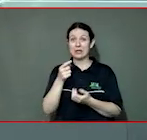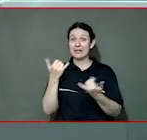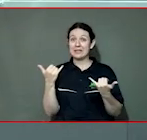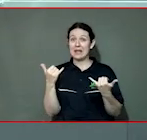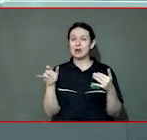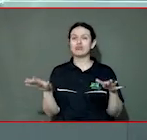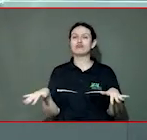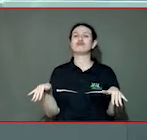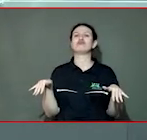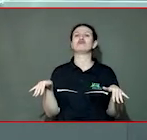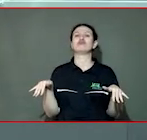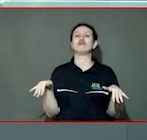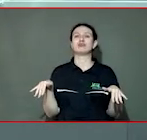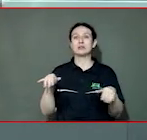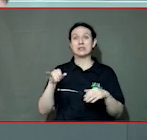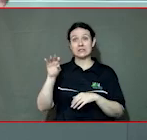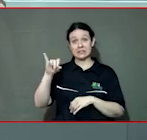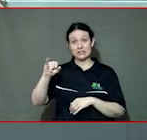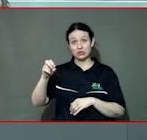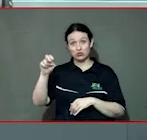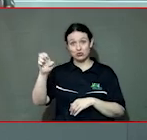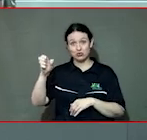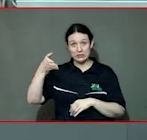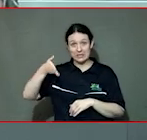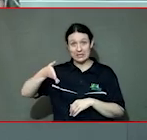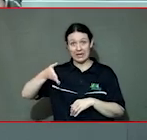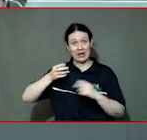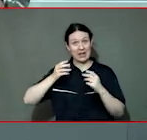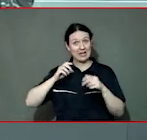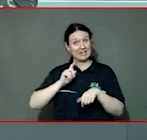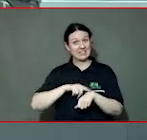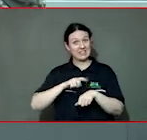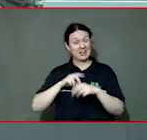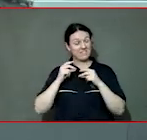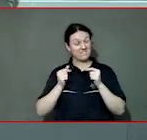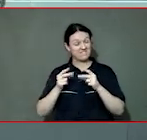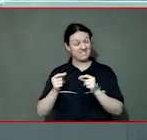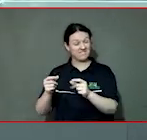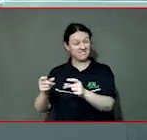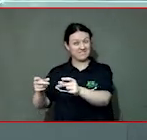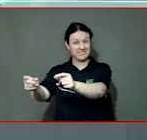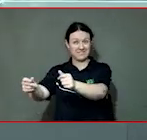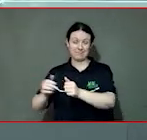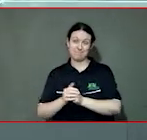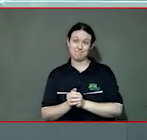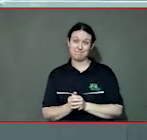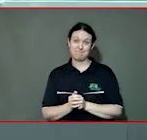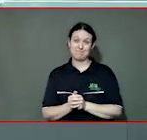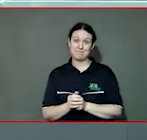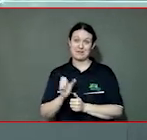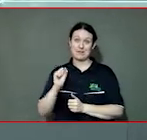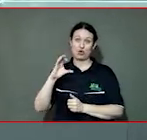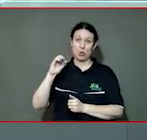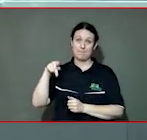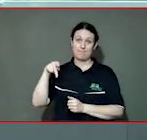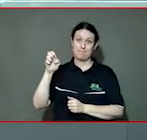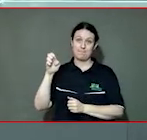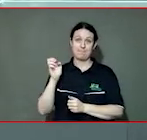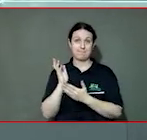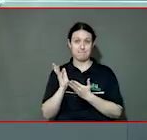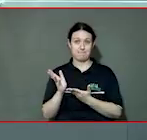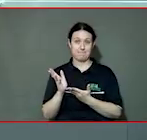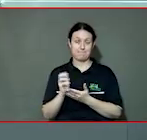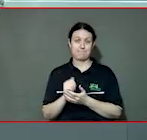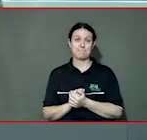going to be in June. That's how fast this year is going. Okay, so that's your scope of the work. So I'm just going